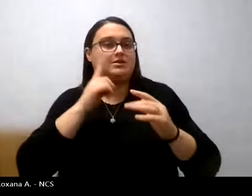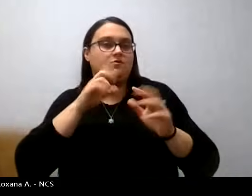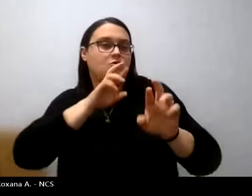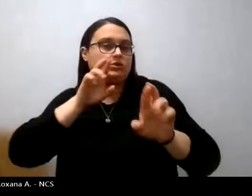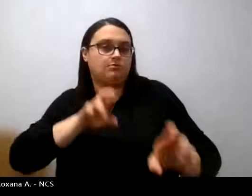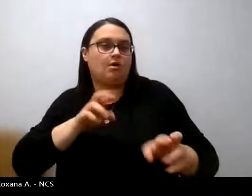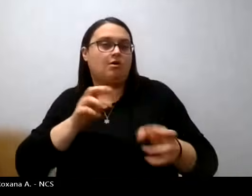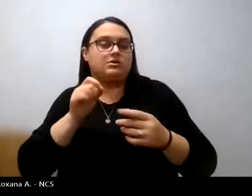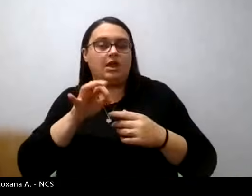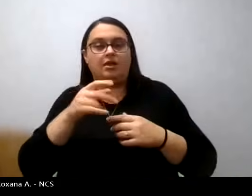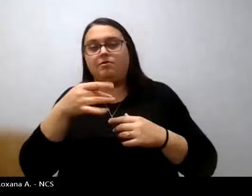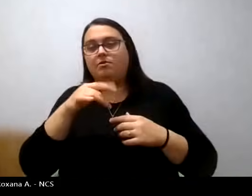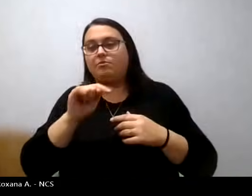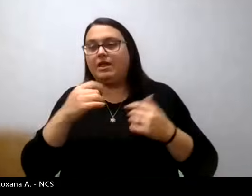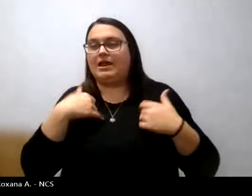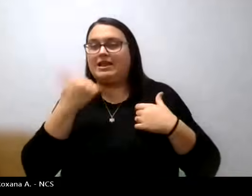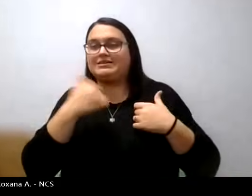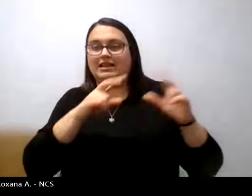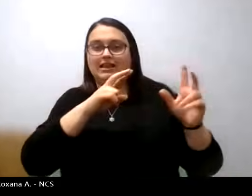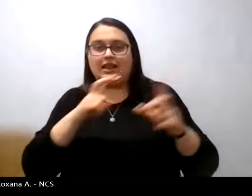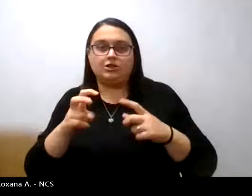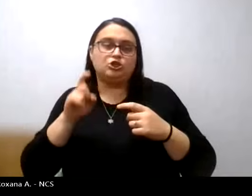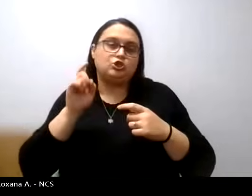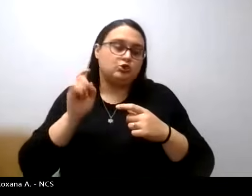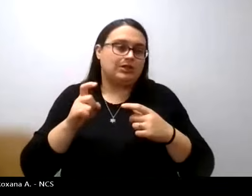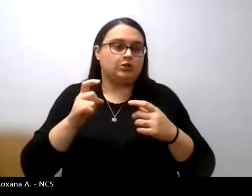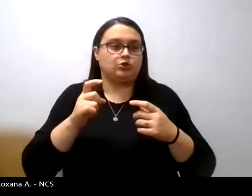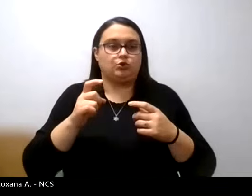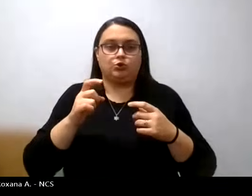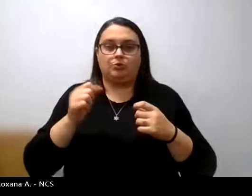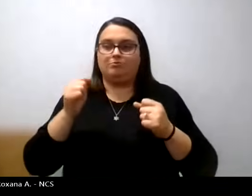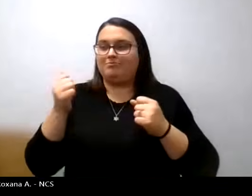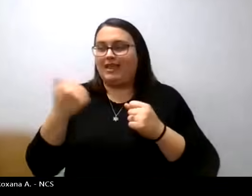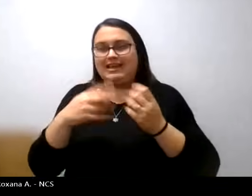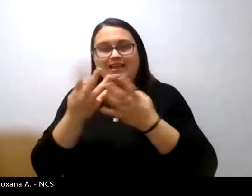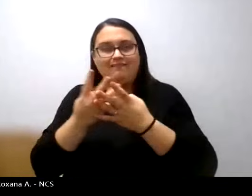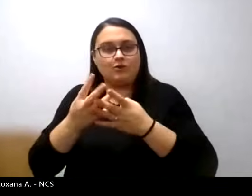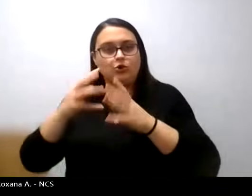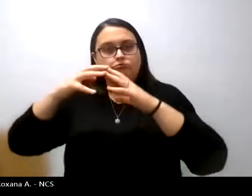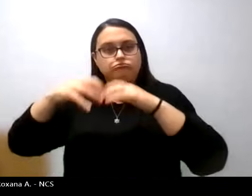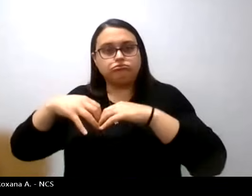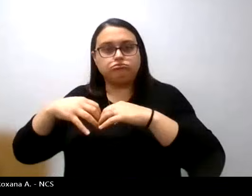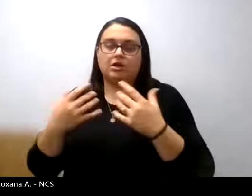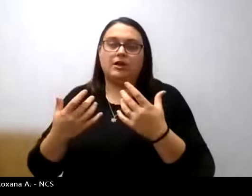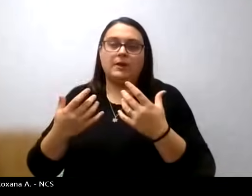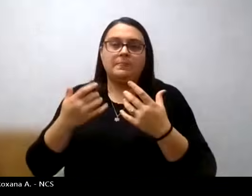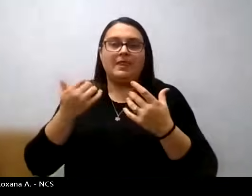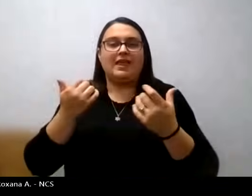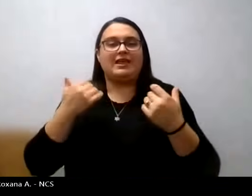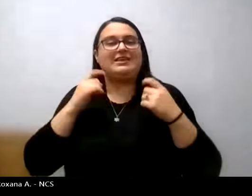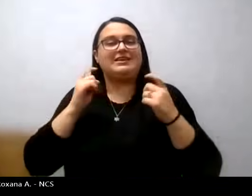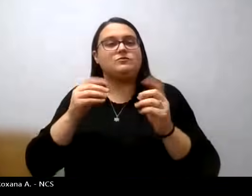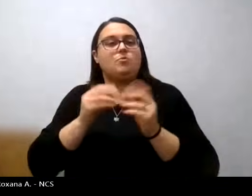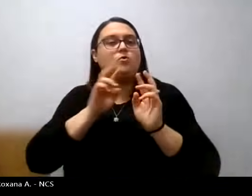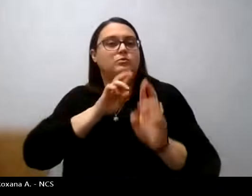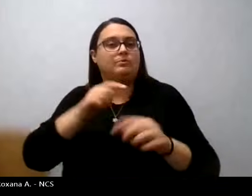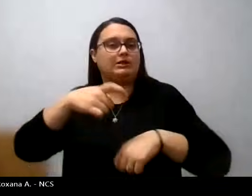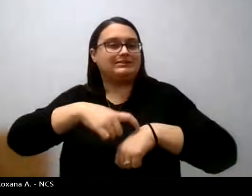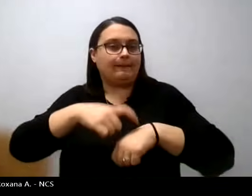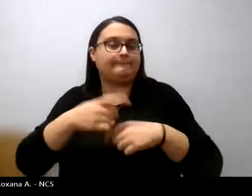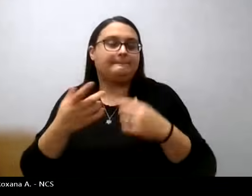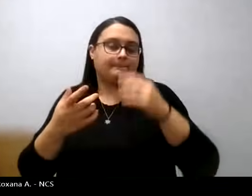If your plant does have any kind of issues where you need to take several filters down, it gives you more of a response time. Now,